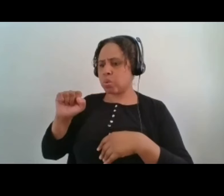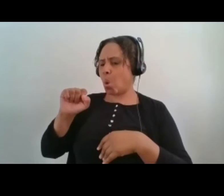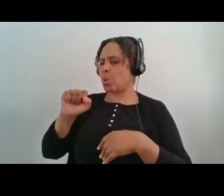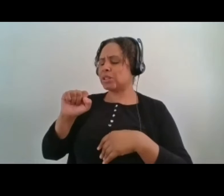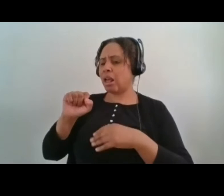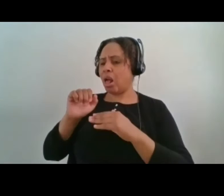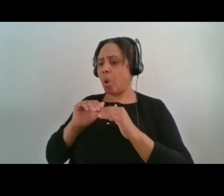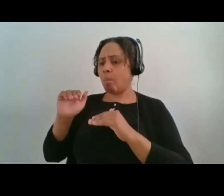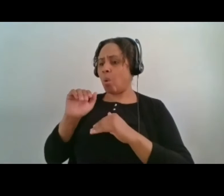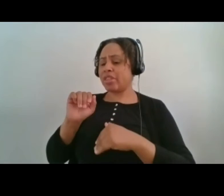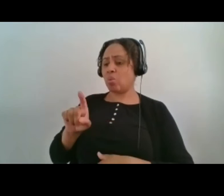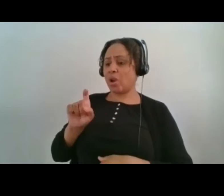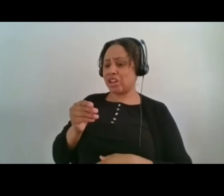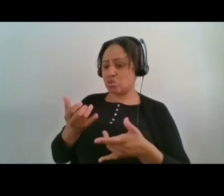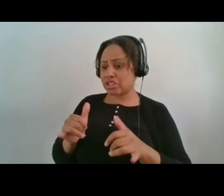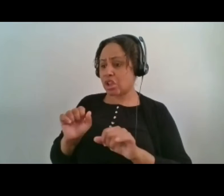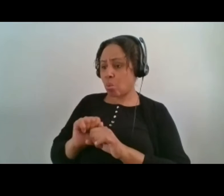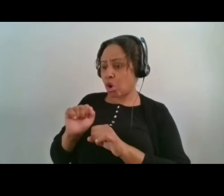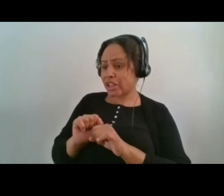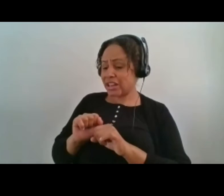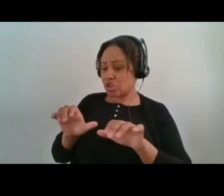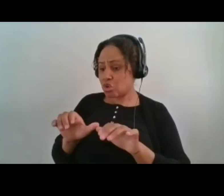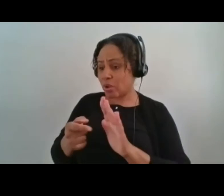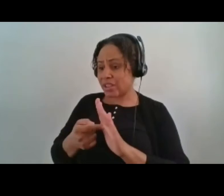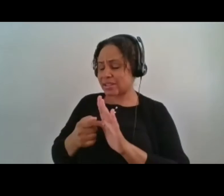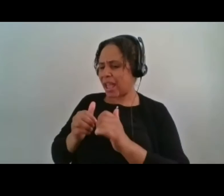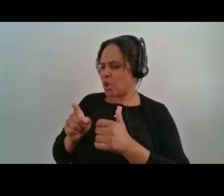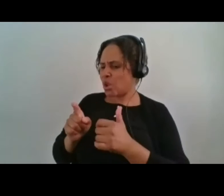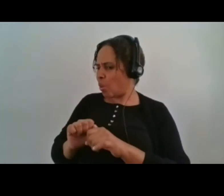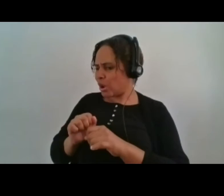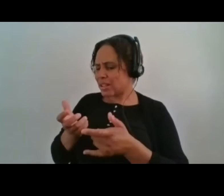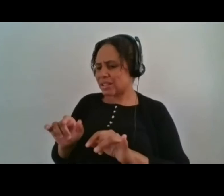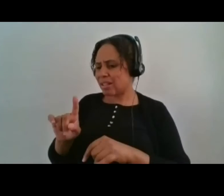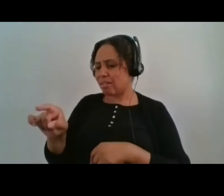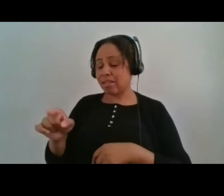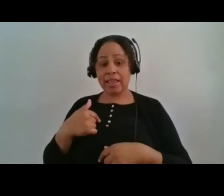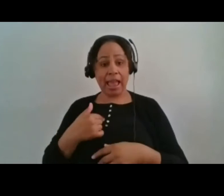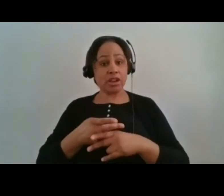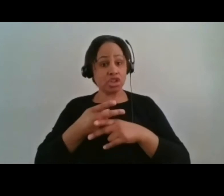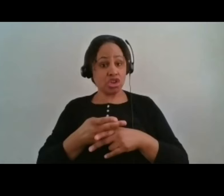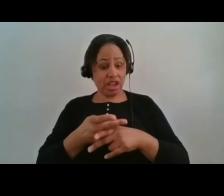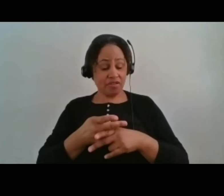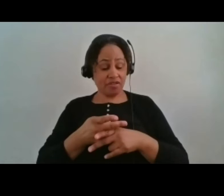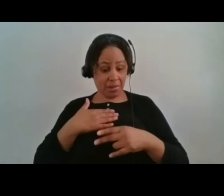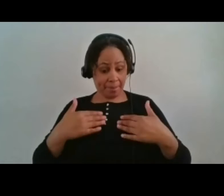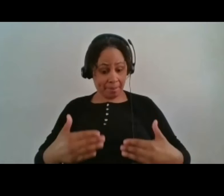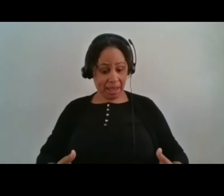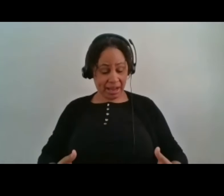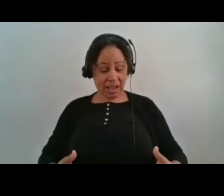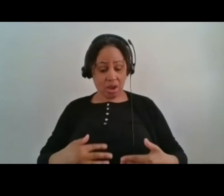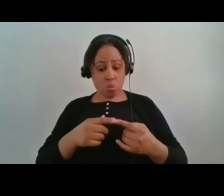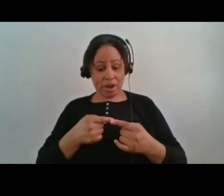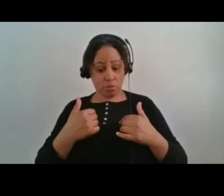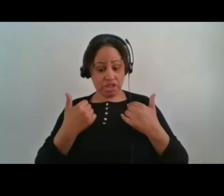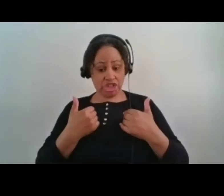are your limbs still serving you? And he said, I took care of them when I was younger, and now they're taking care of me when I'm older. And so